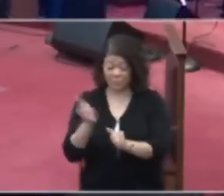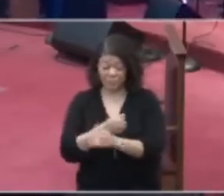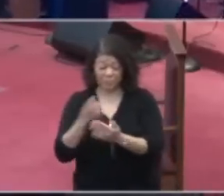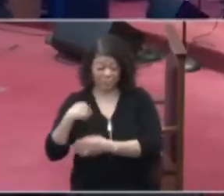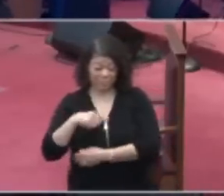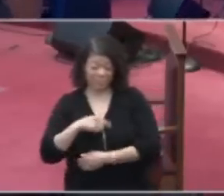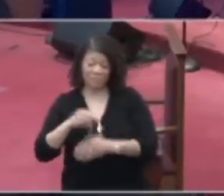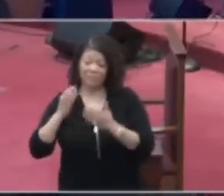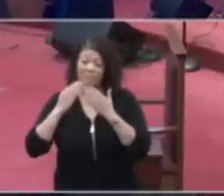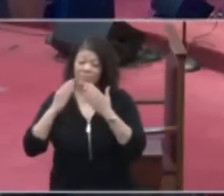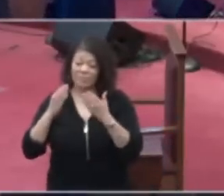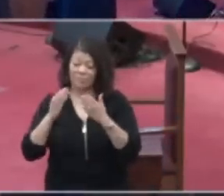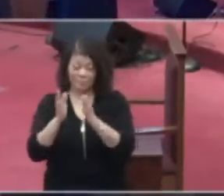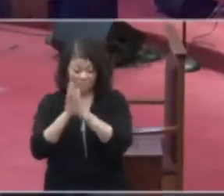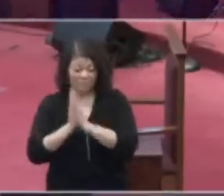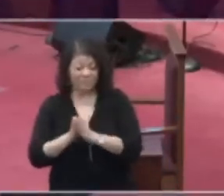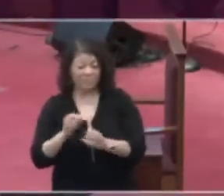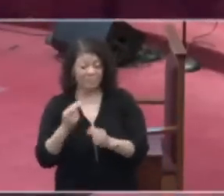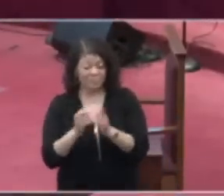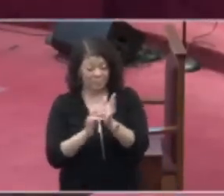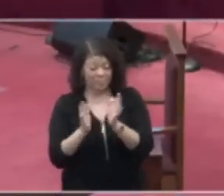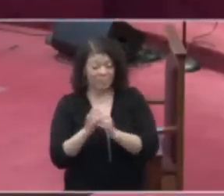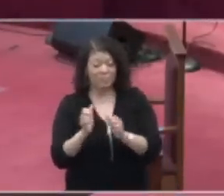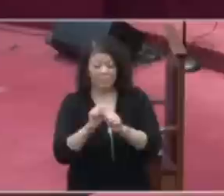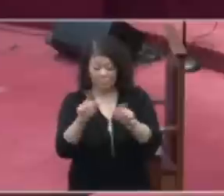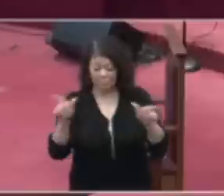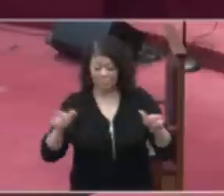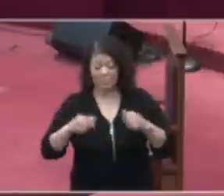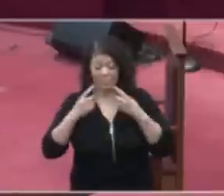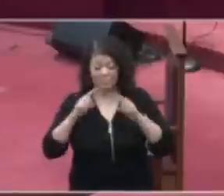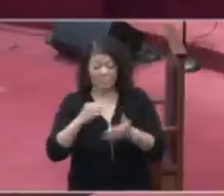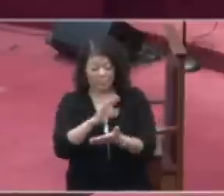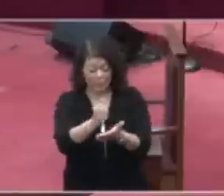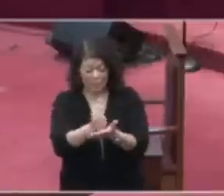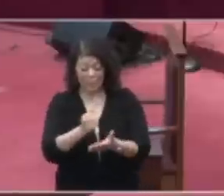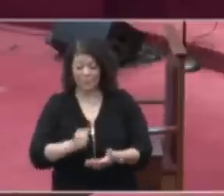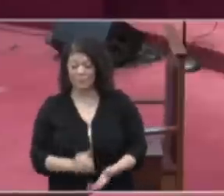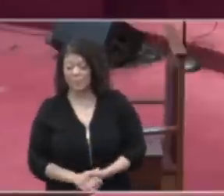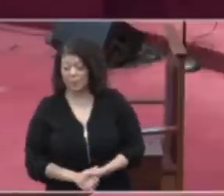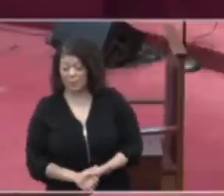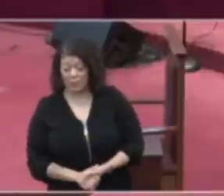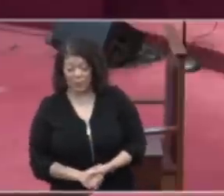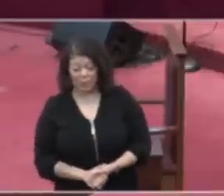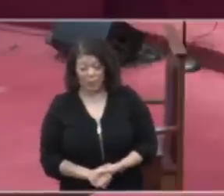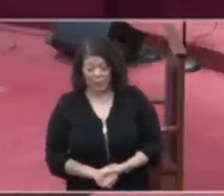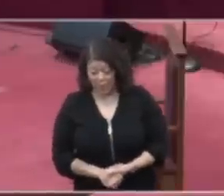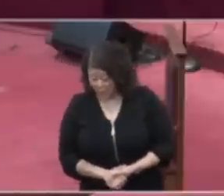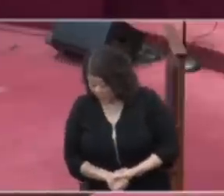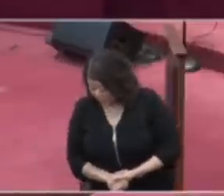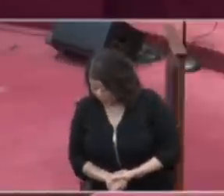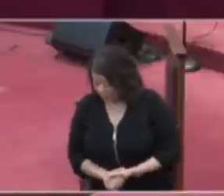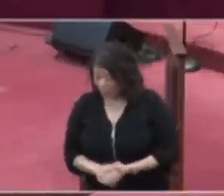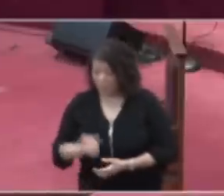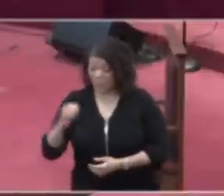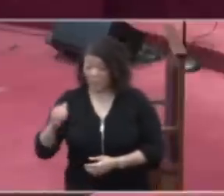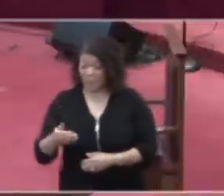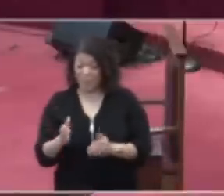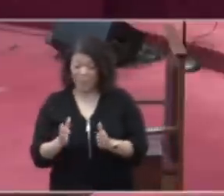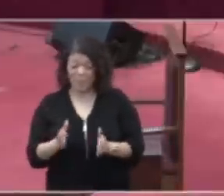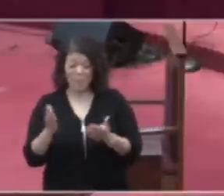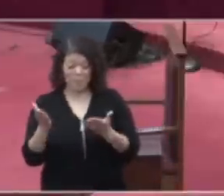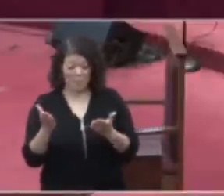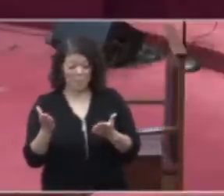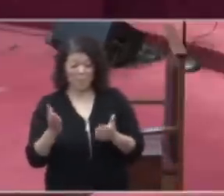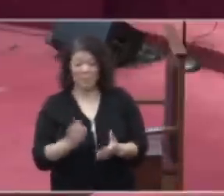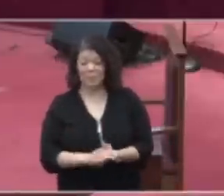We ask it in Jesus' name. And all of God's children said together, amen. As our ushers are coming and right before our